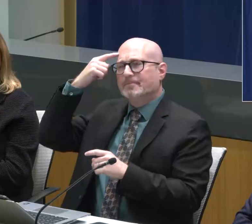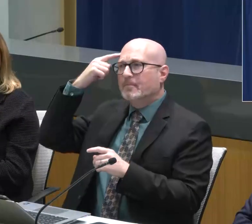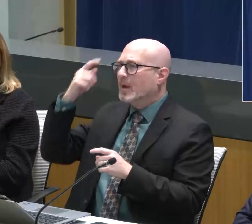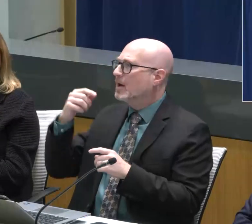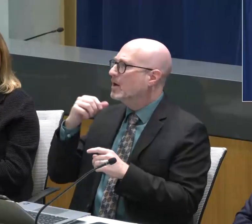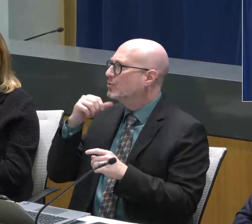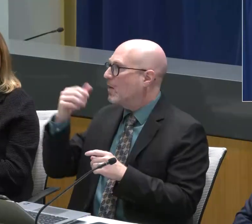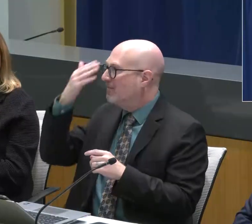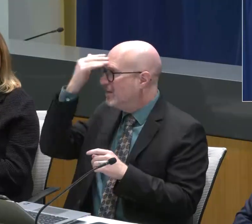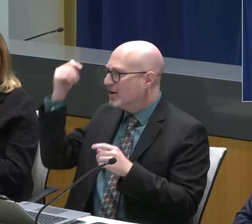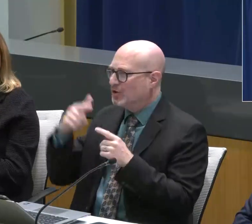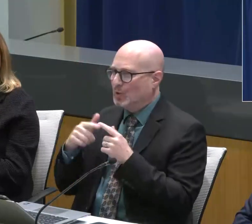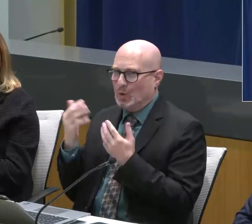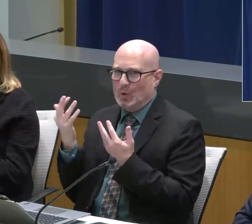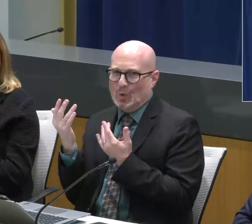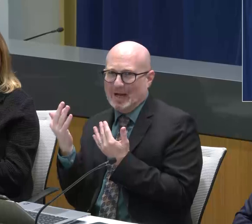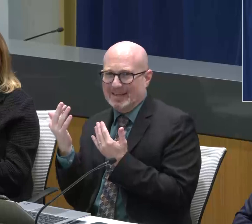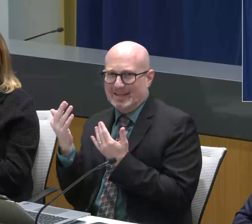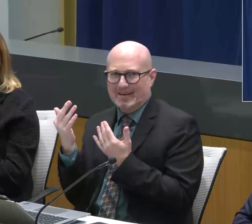card.